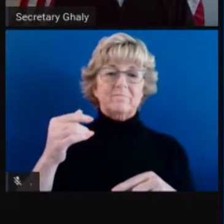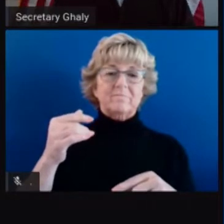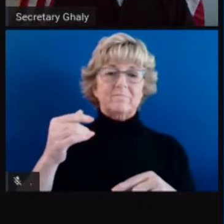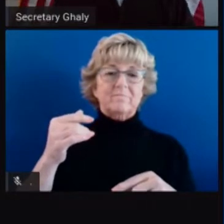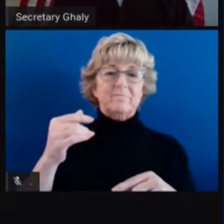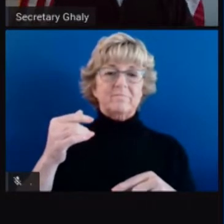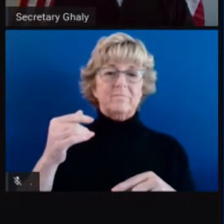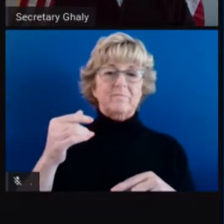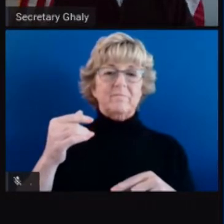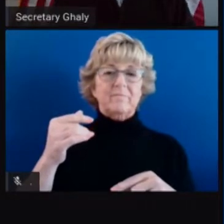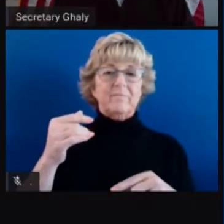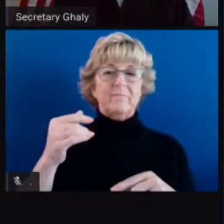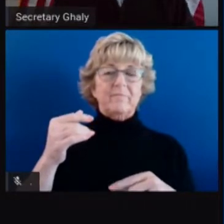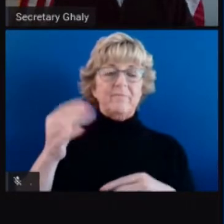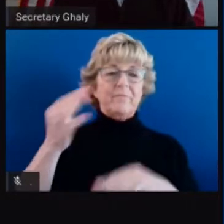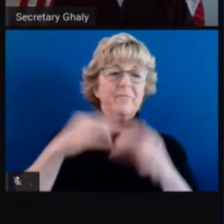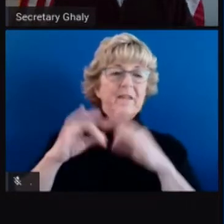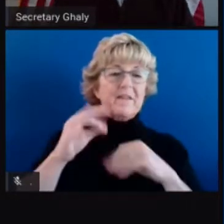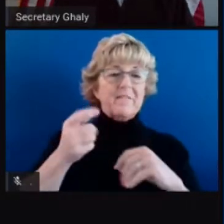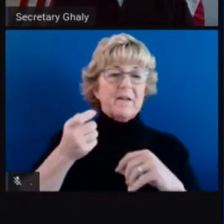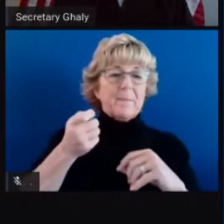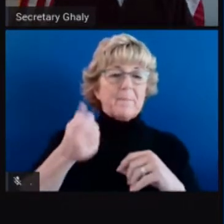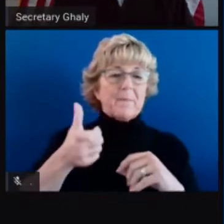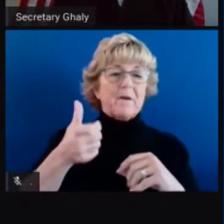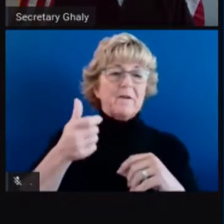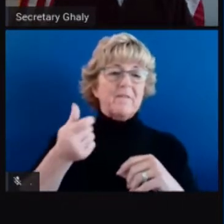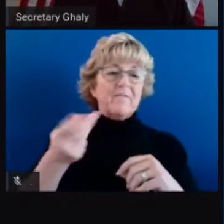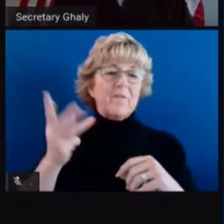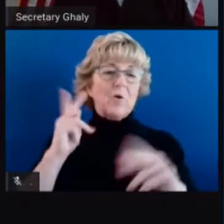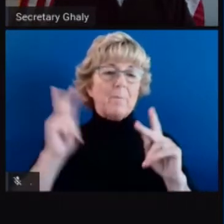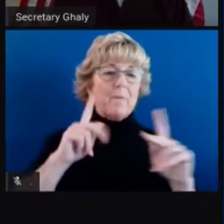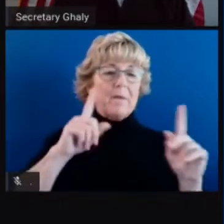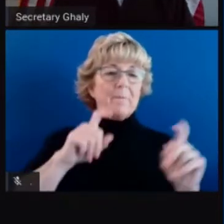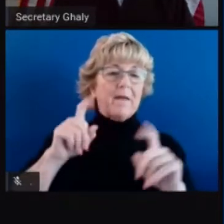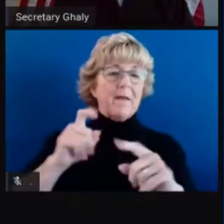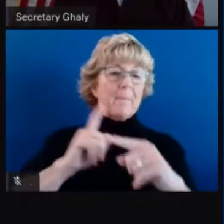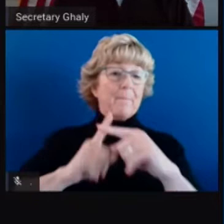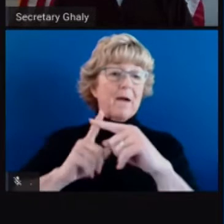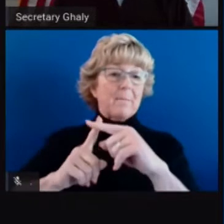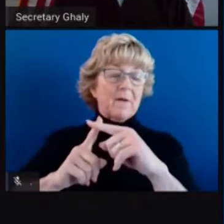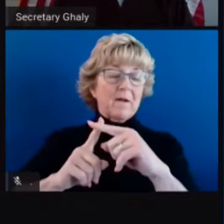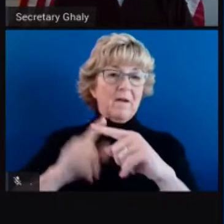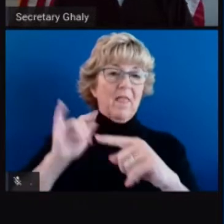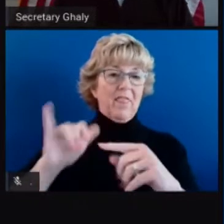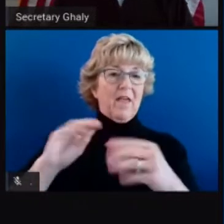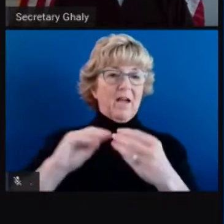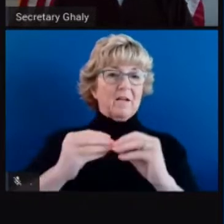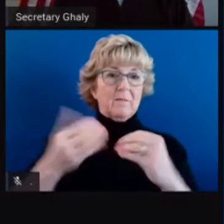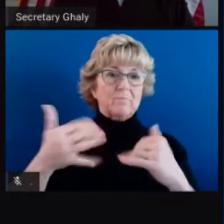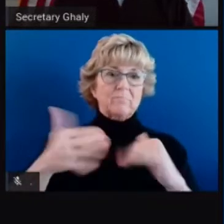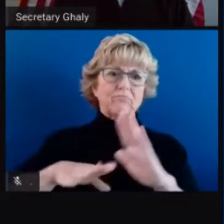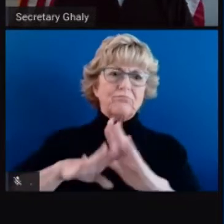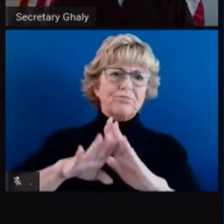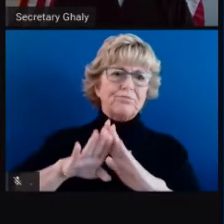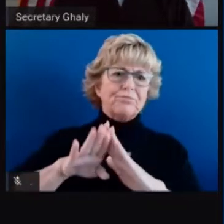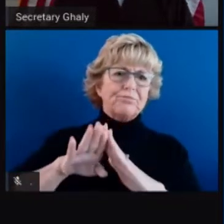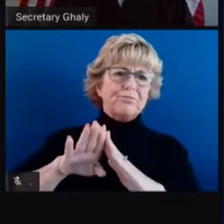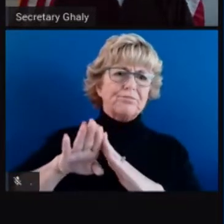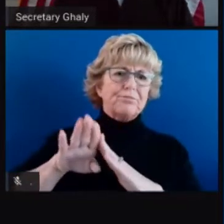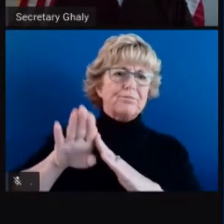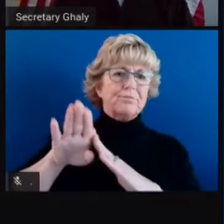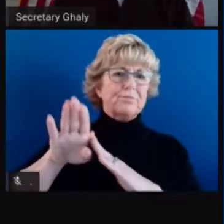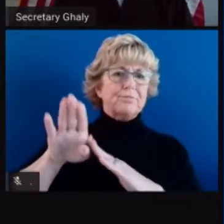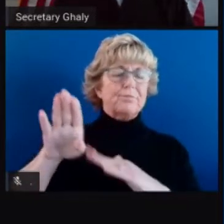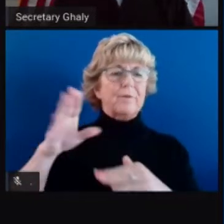just a small number of people who get testing positive, that number is going up. And in fact,